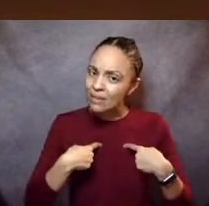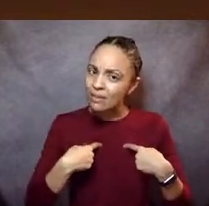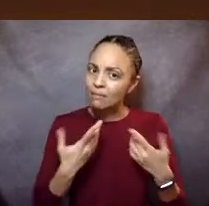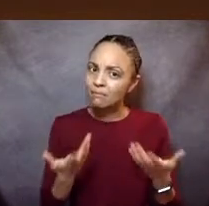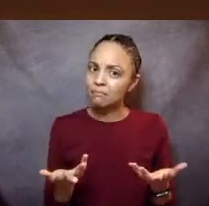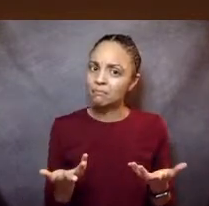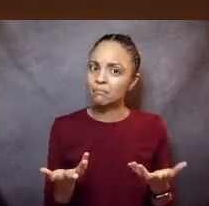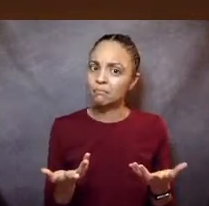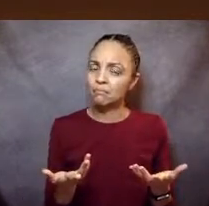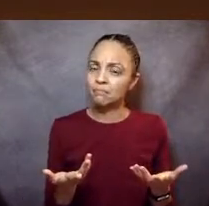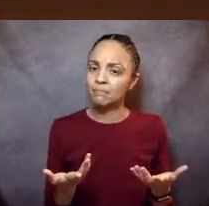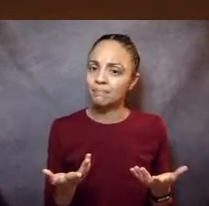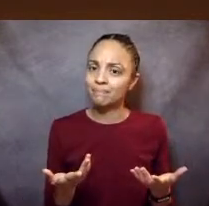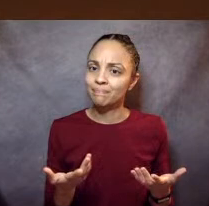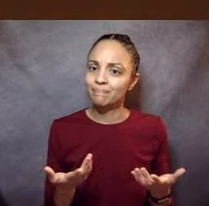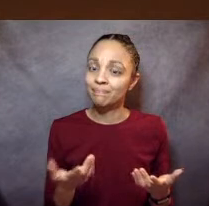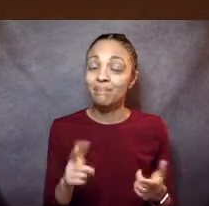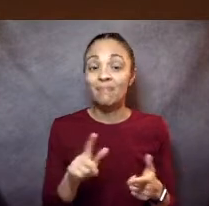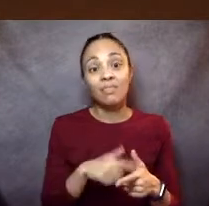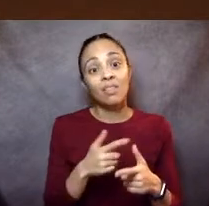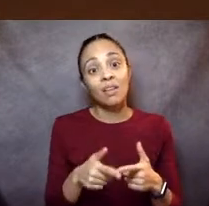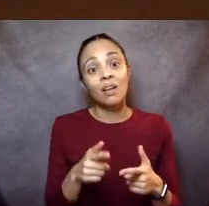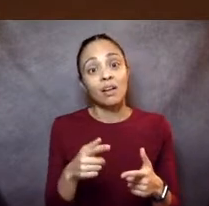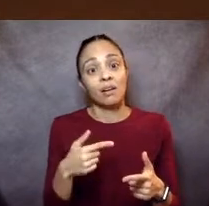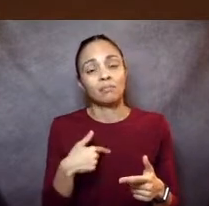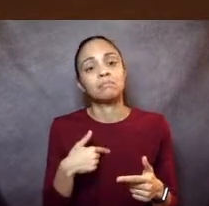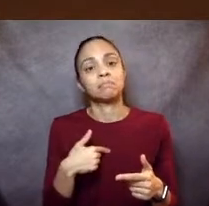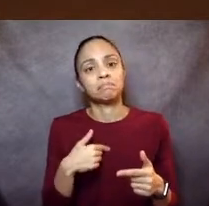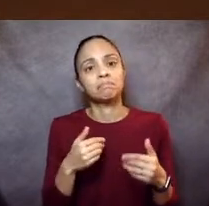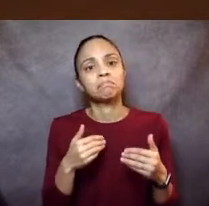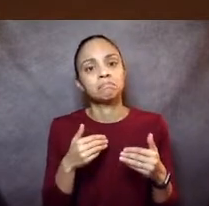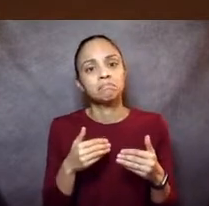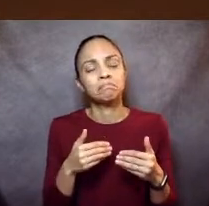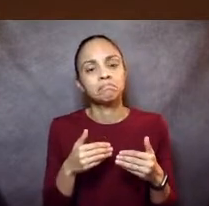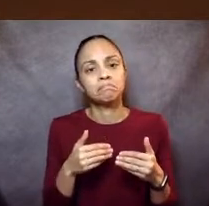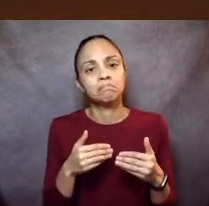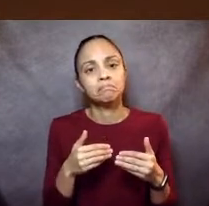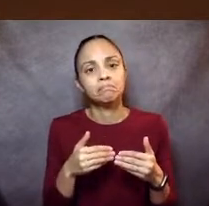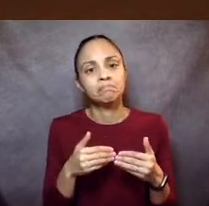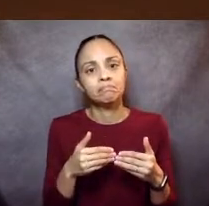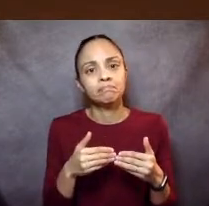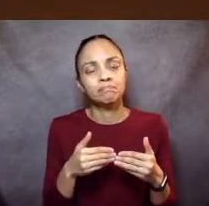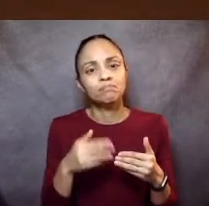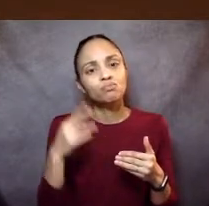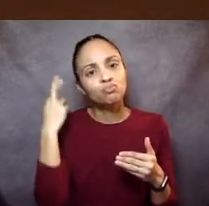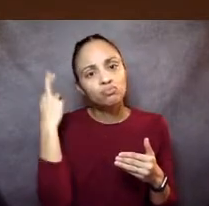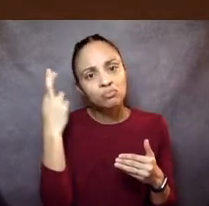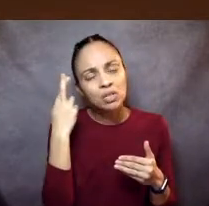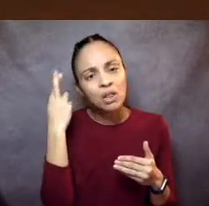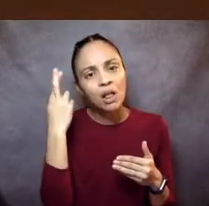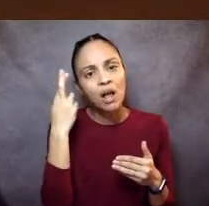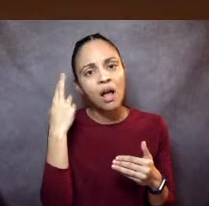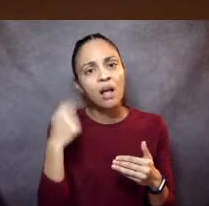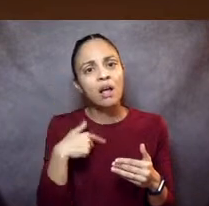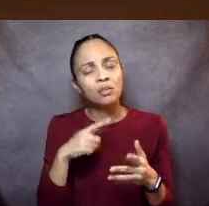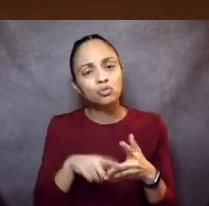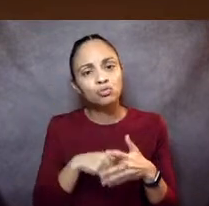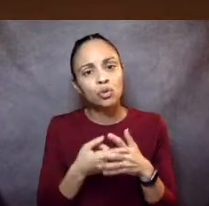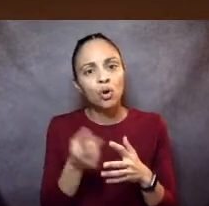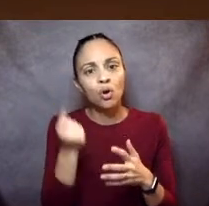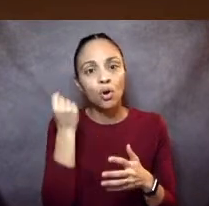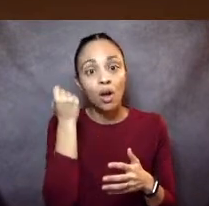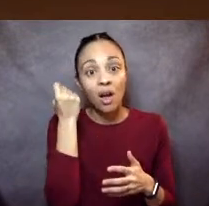And then over the course of my living, I would say that I began to